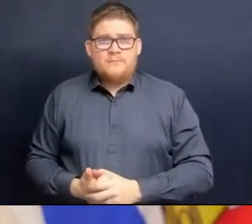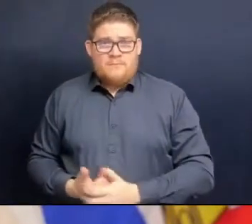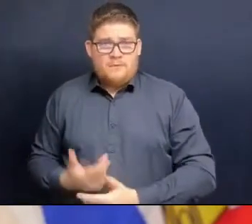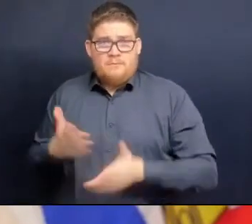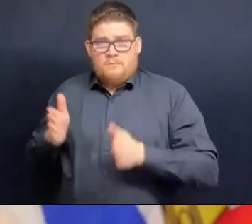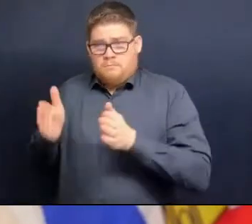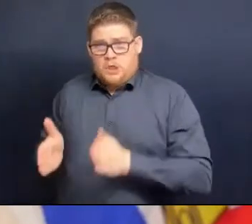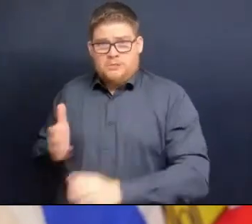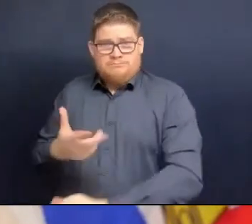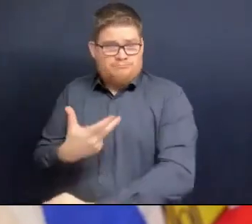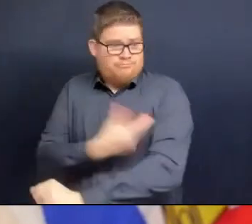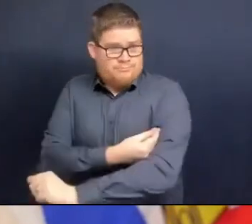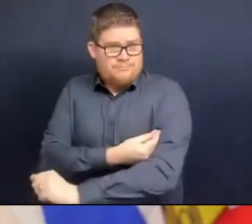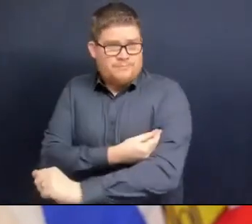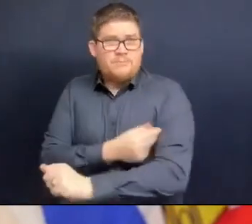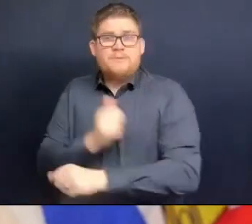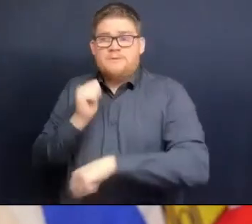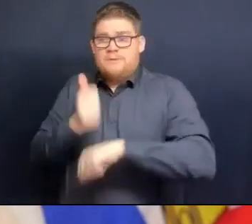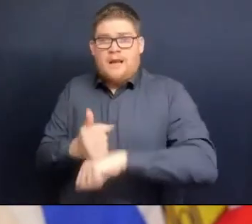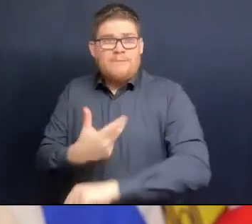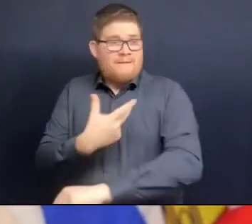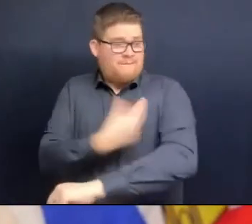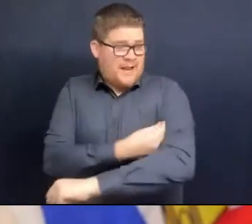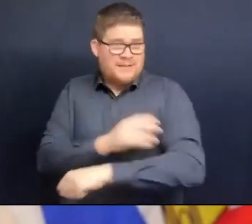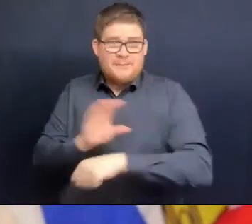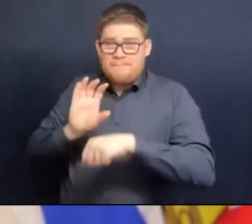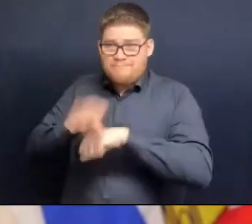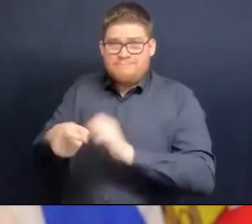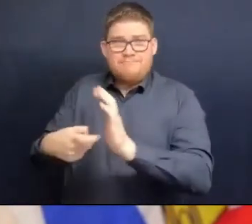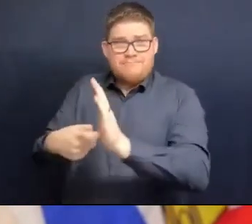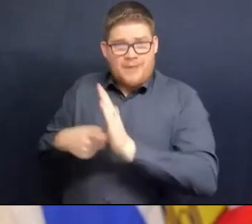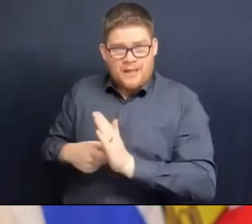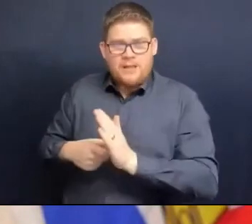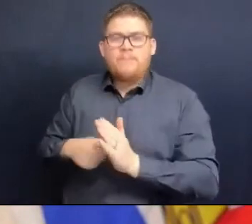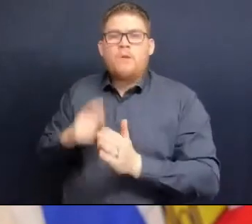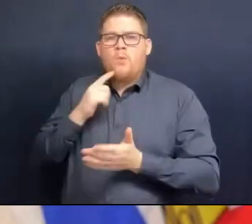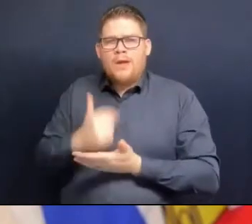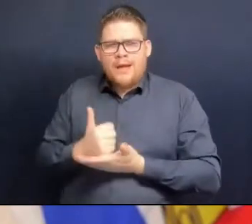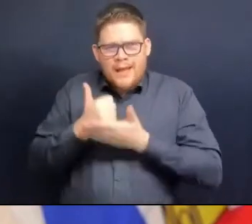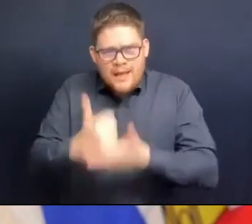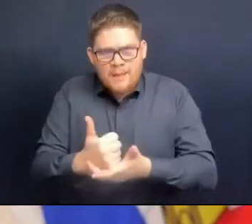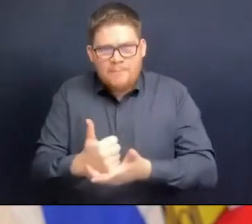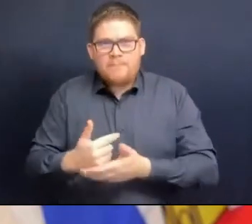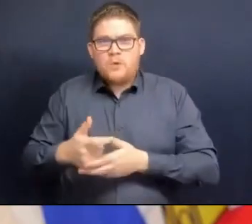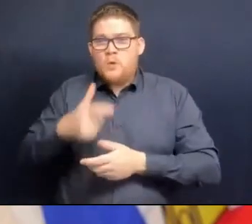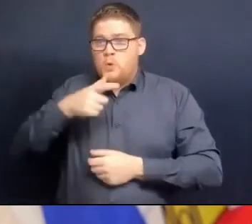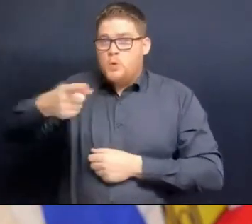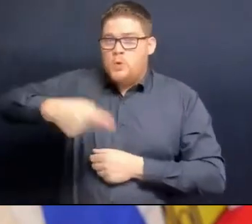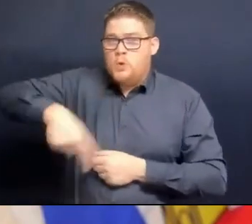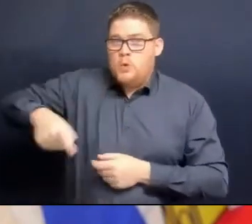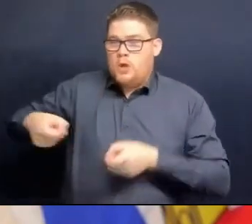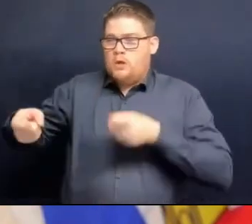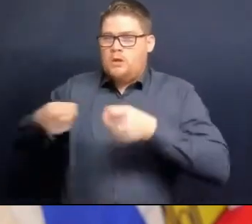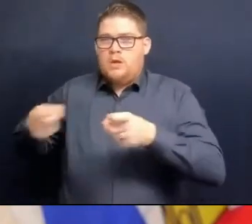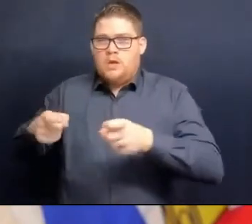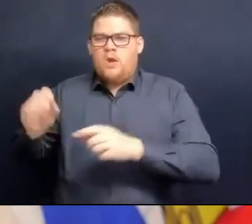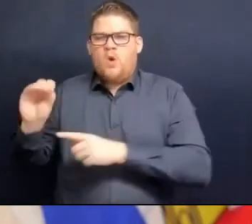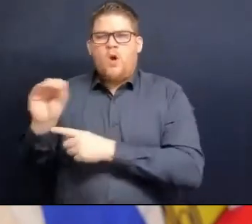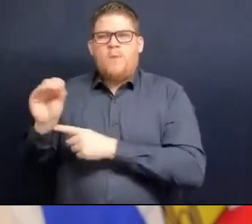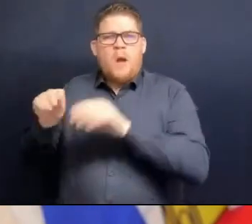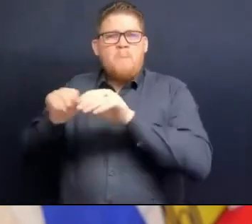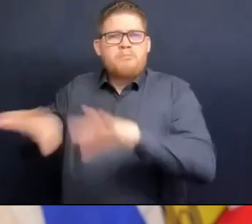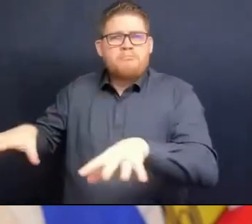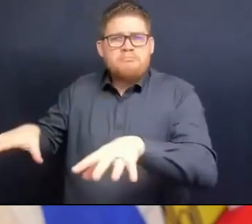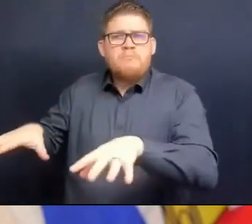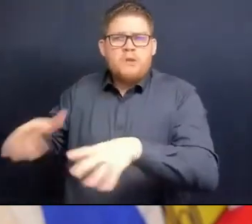vaccine mandate in healthcare that has made a huge difference in our ability to manage through this wave. And some people say, you